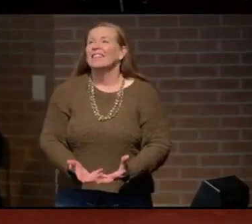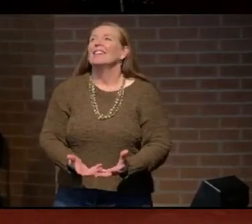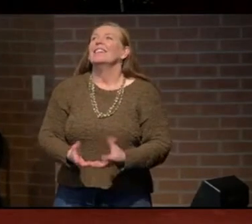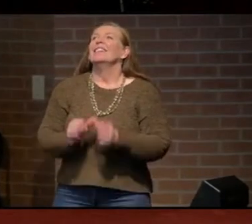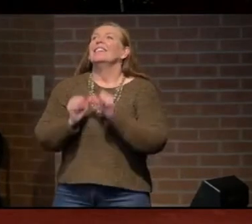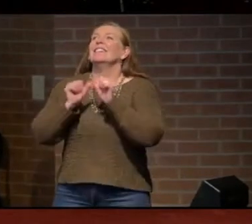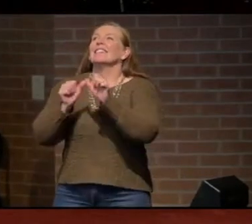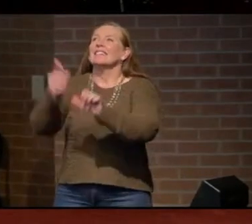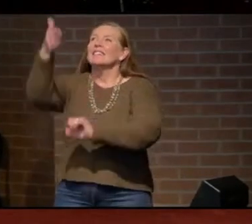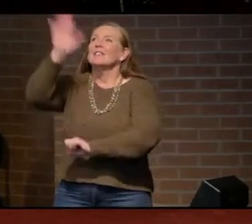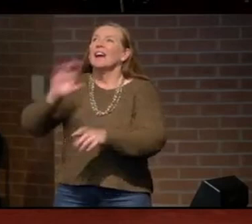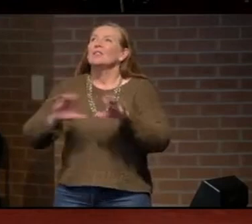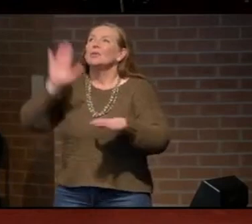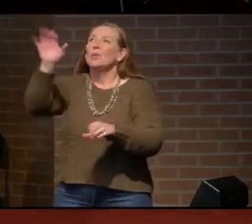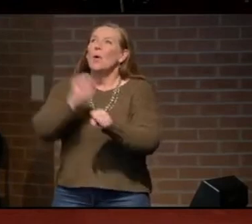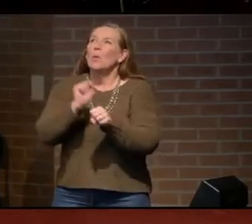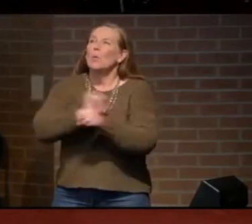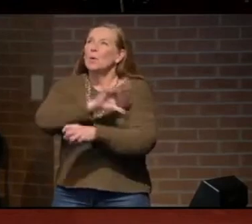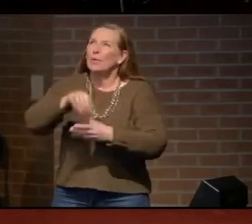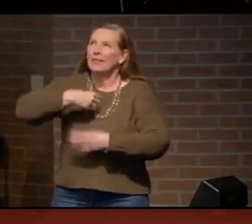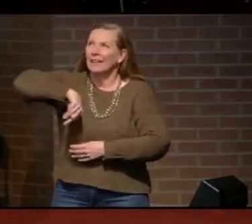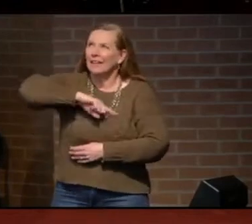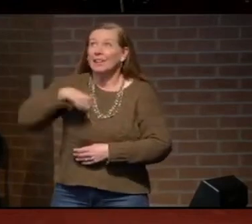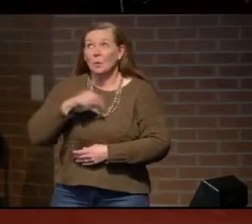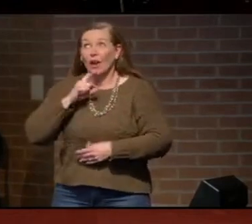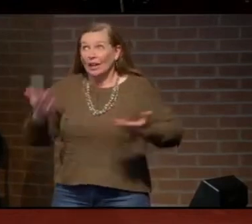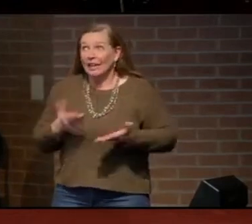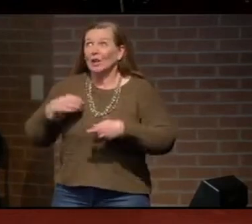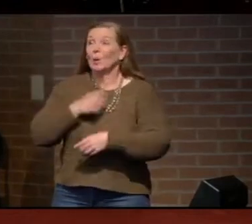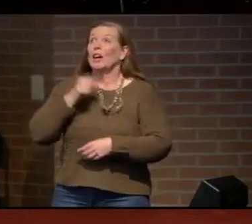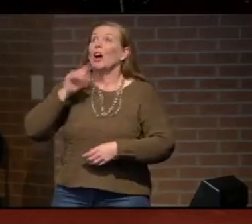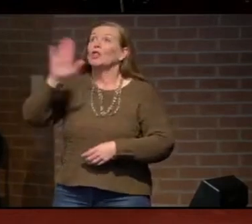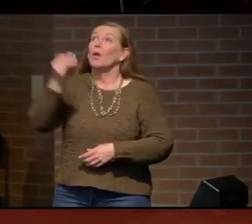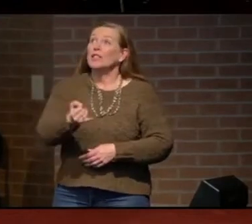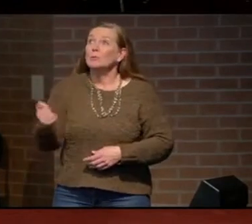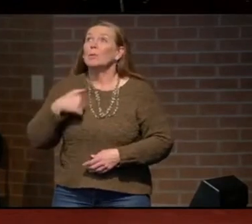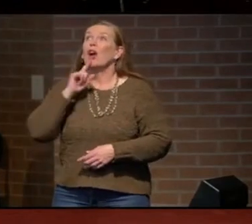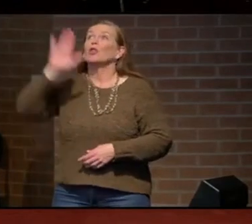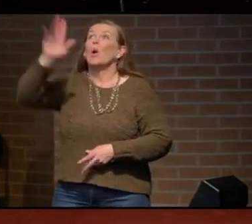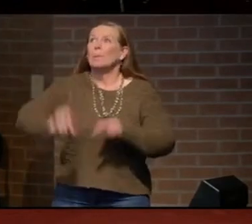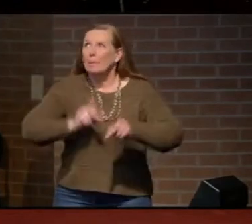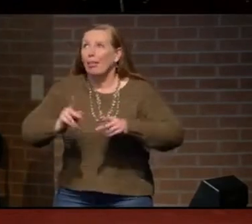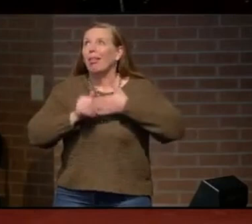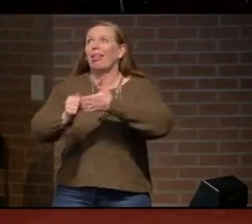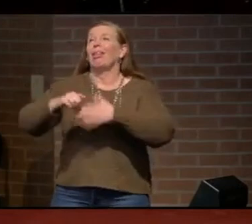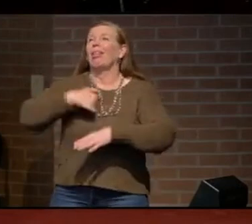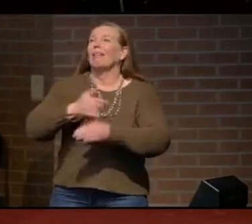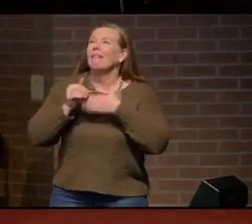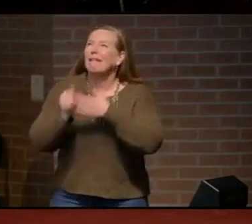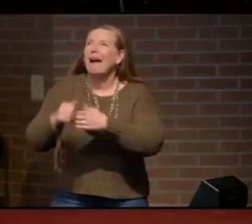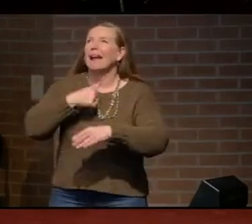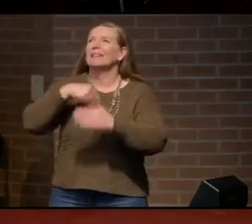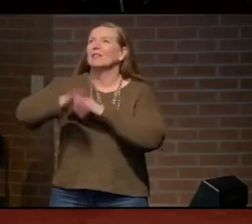Continue, God, to do your work in us. We are here. We are your instruments. We are your people. Lead us and guide us in your way, O God.